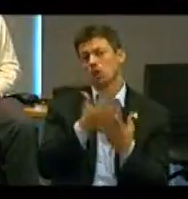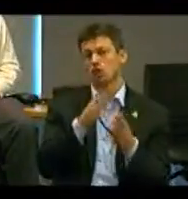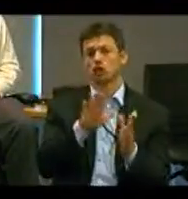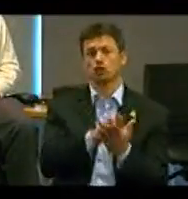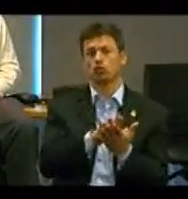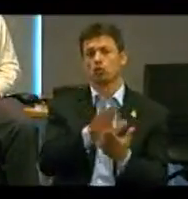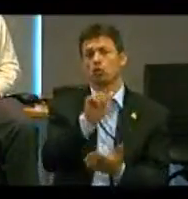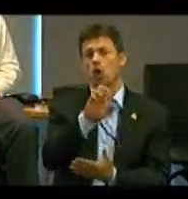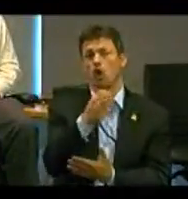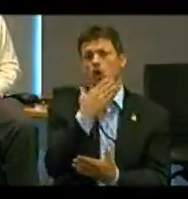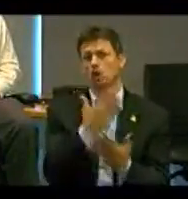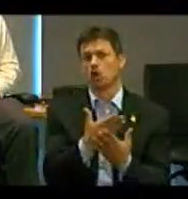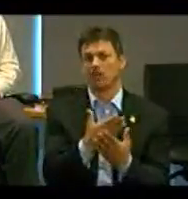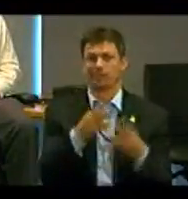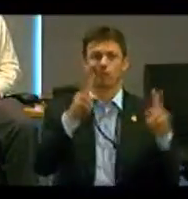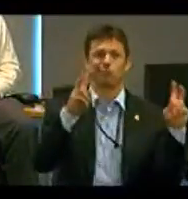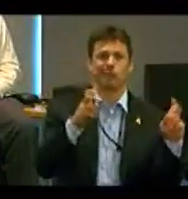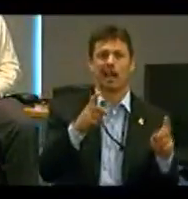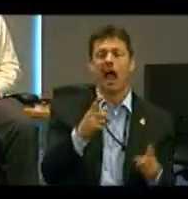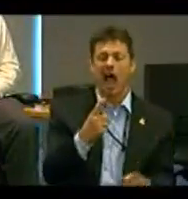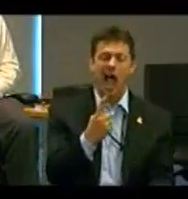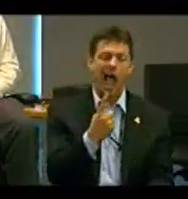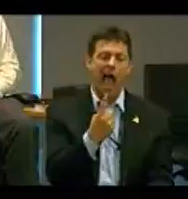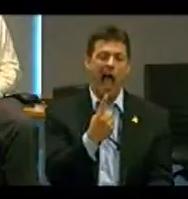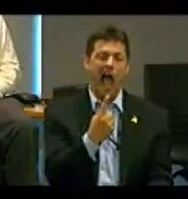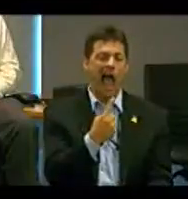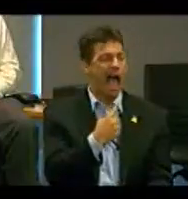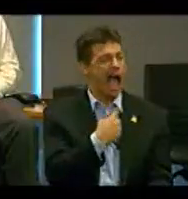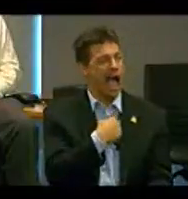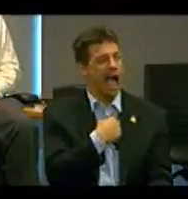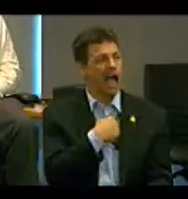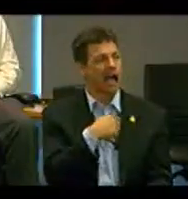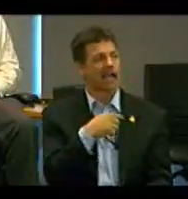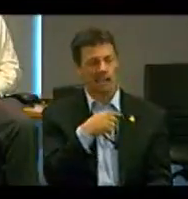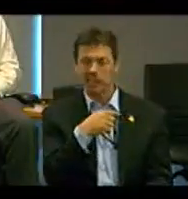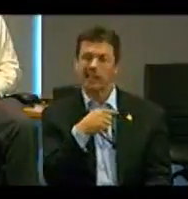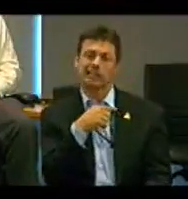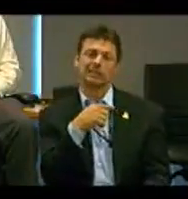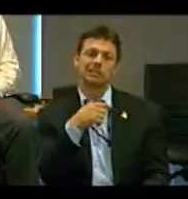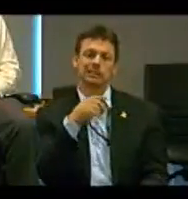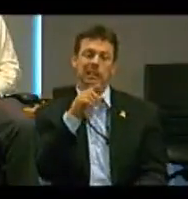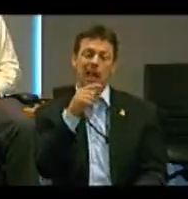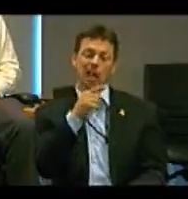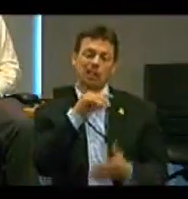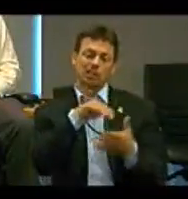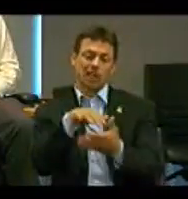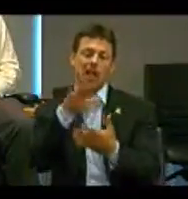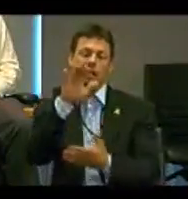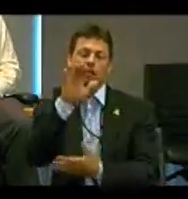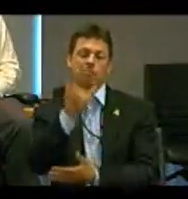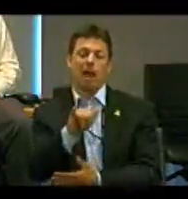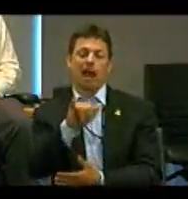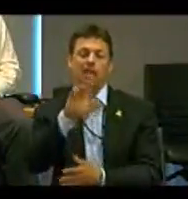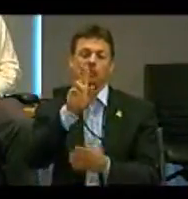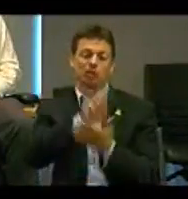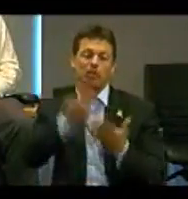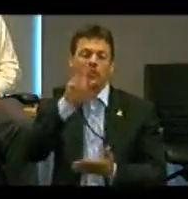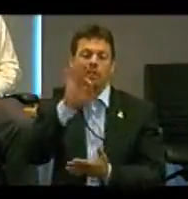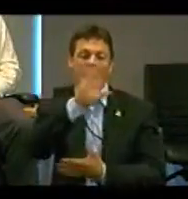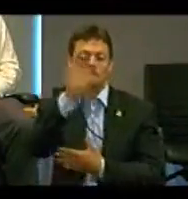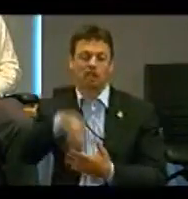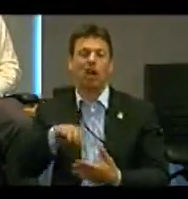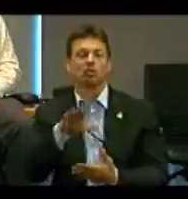good. I can 100% buy that. A study by the University of Chicago Schools Consortium of the effects